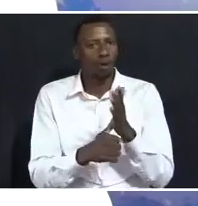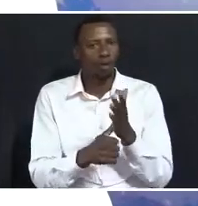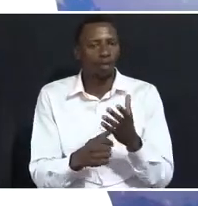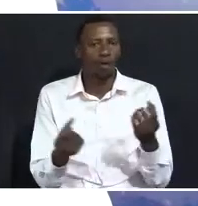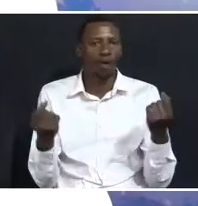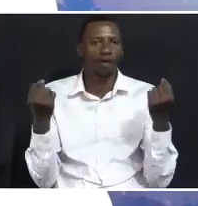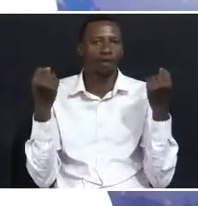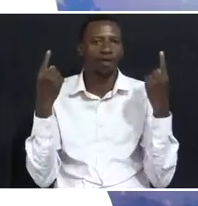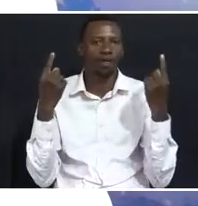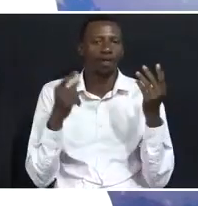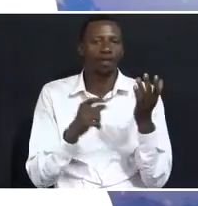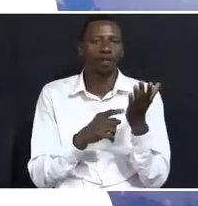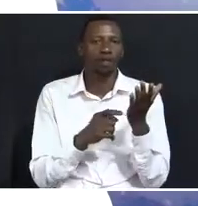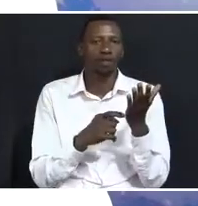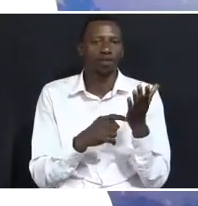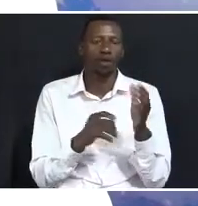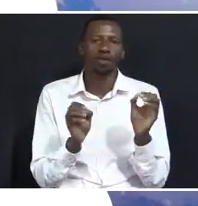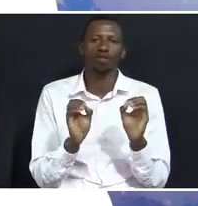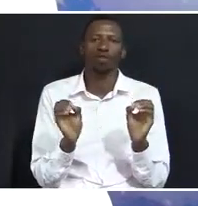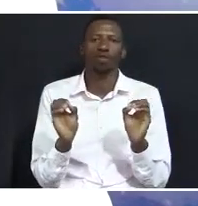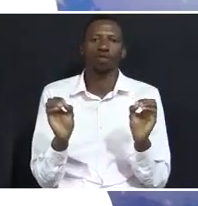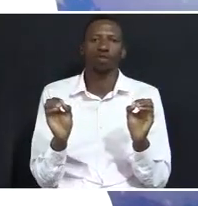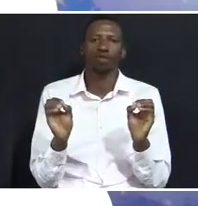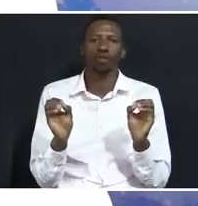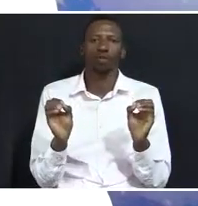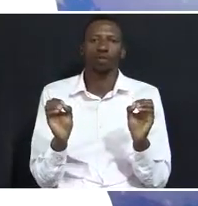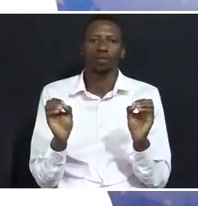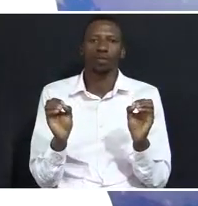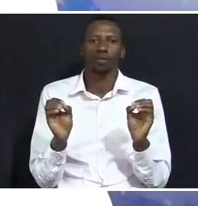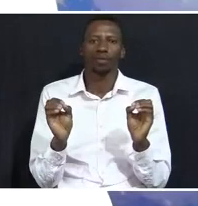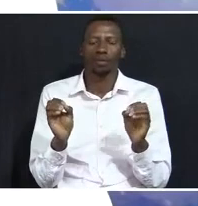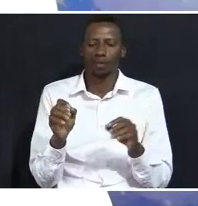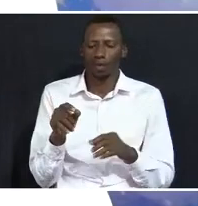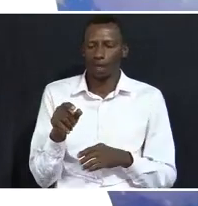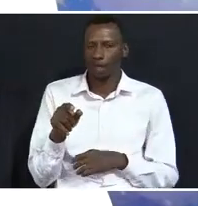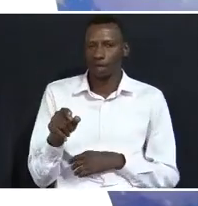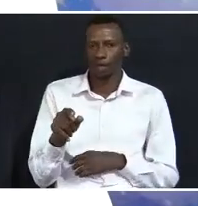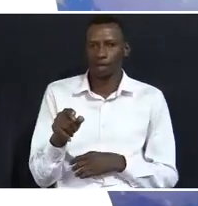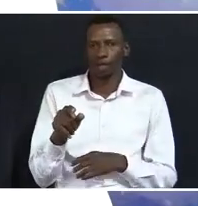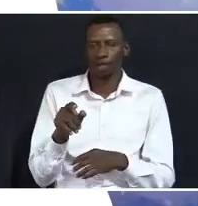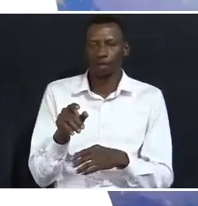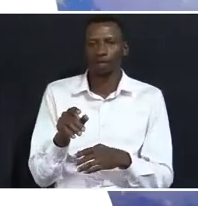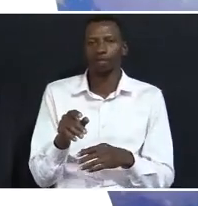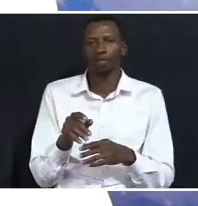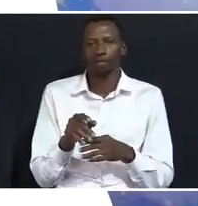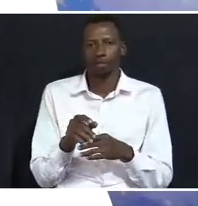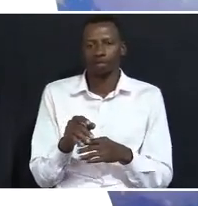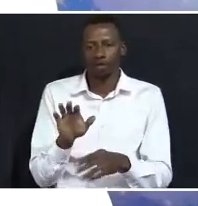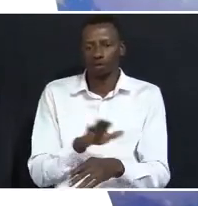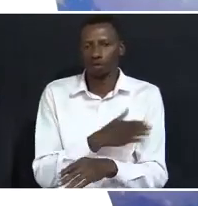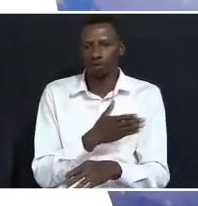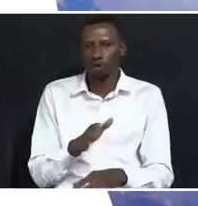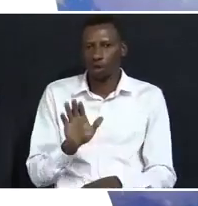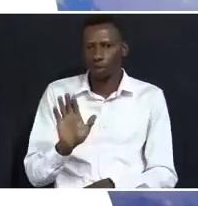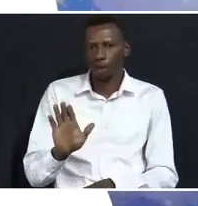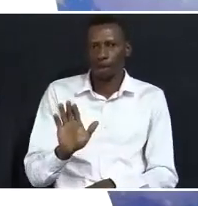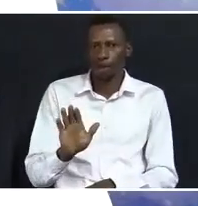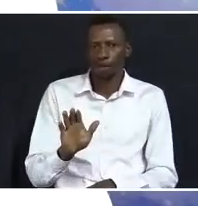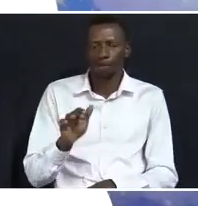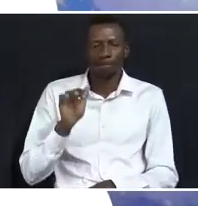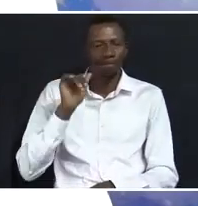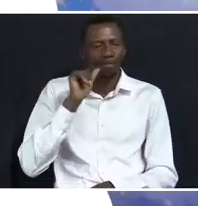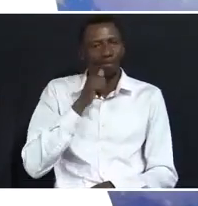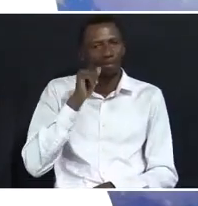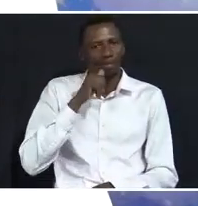to understand the riches, the richness, and the value of the song that the choir has